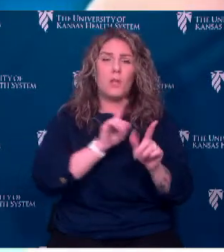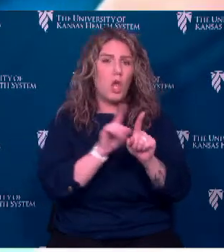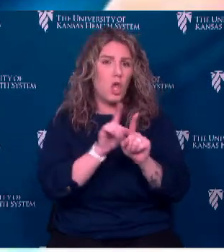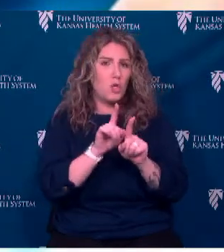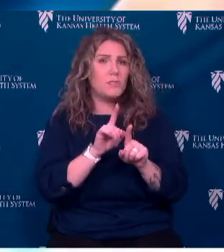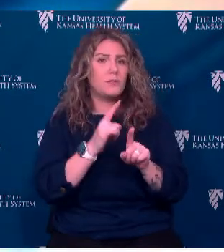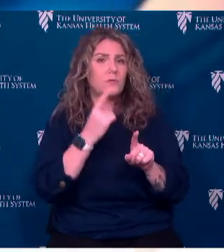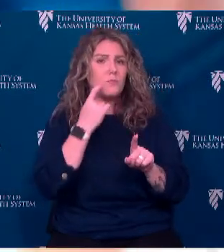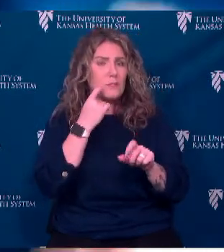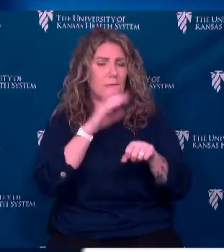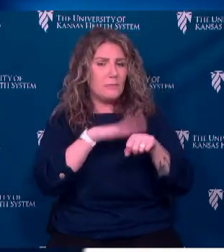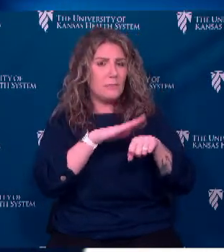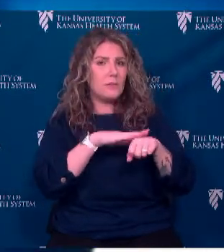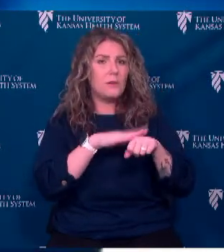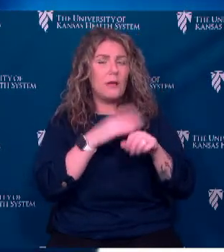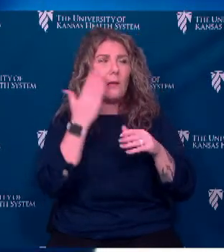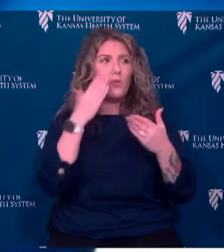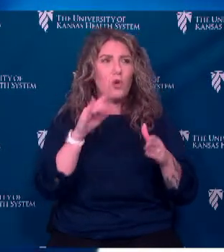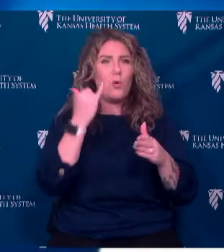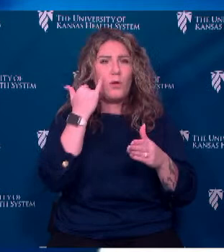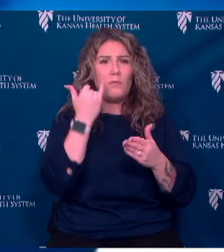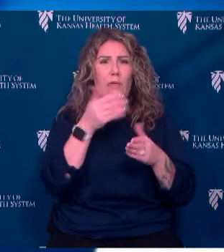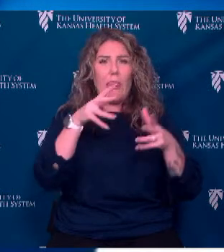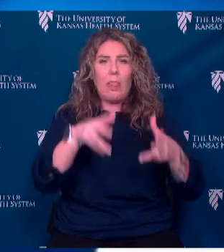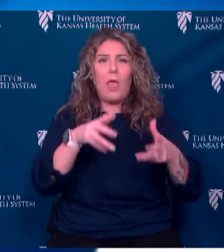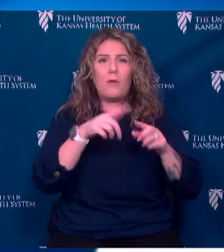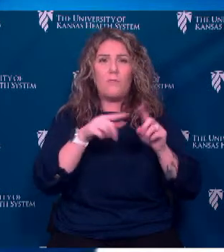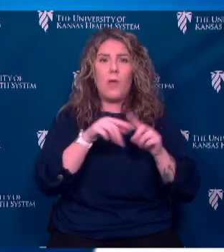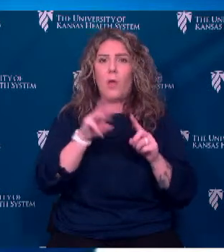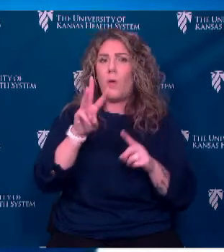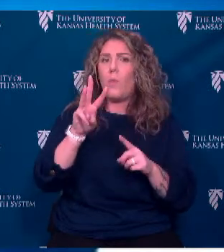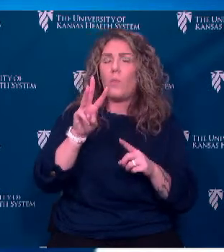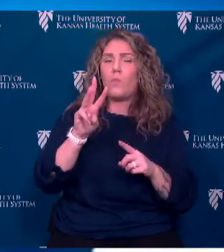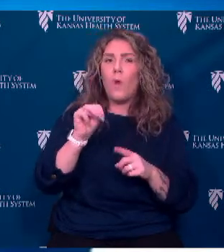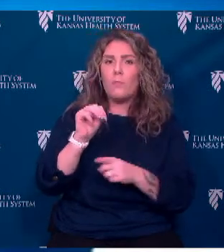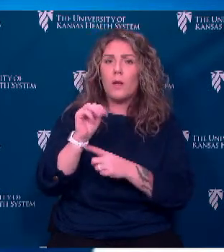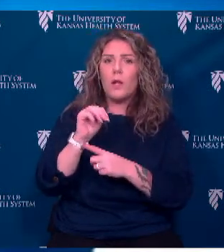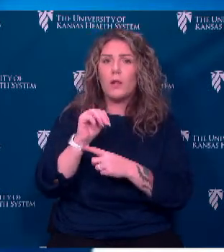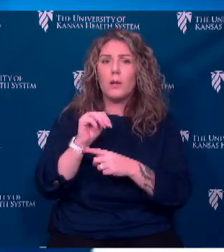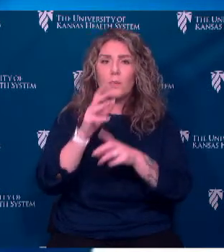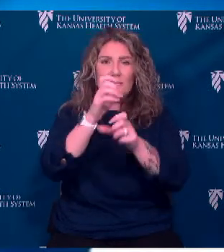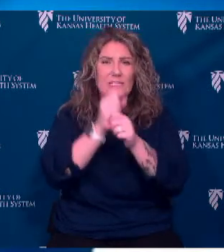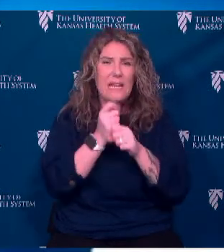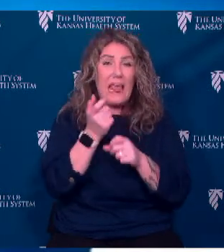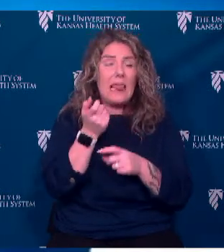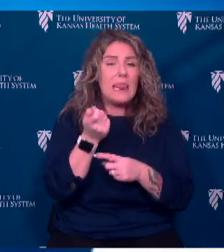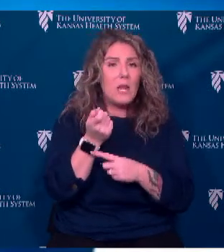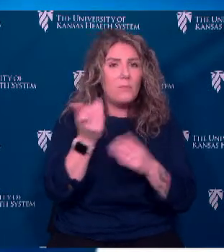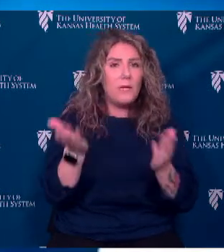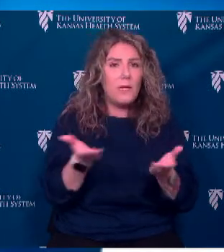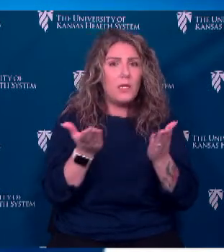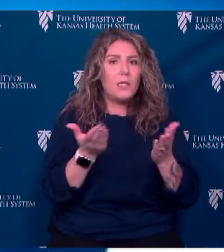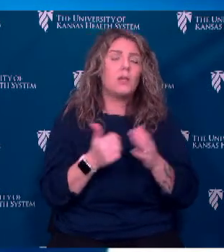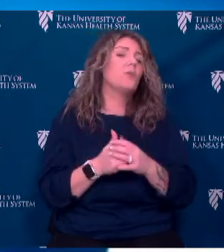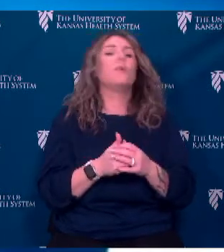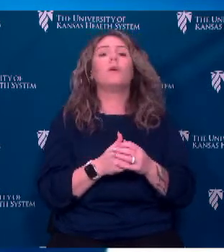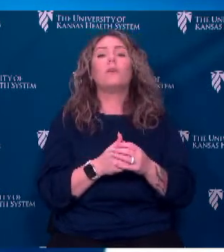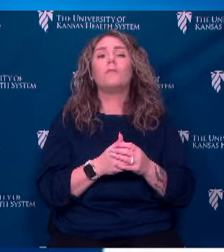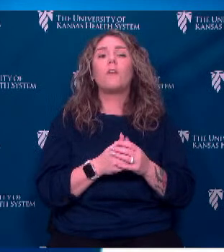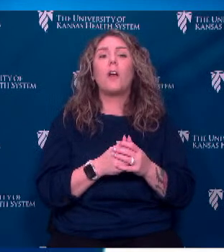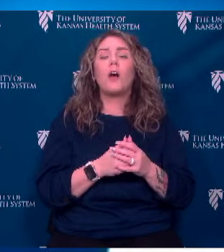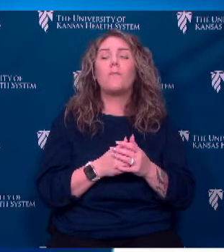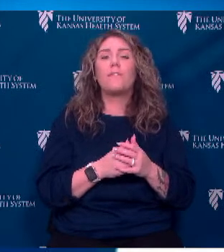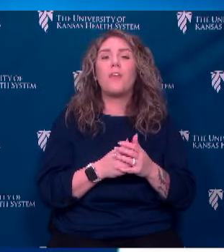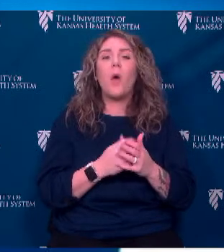that I don't know if they have any left, but Walmart was starting to receive a little bit of some of the oral